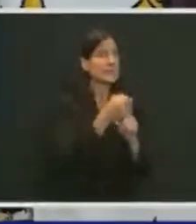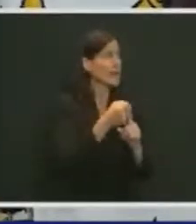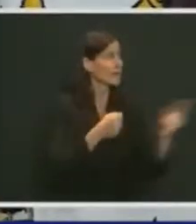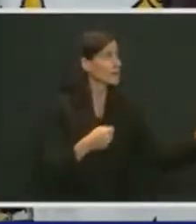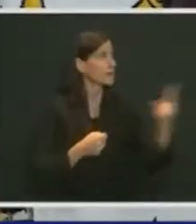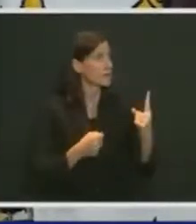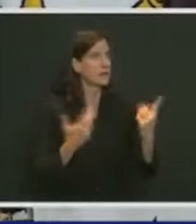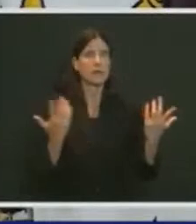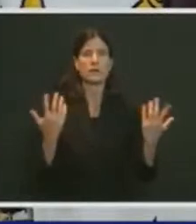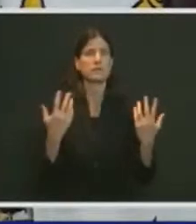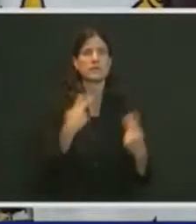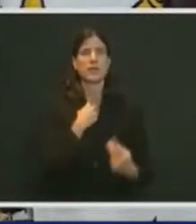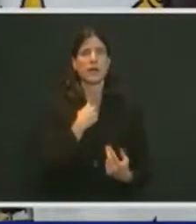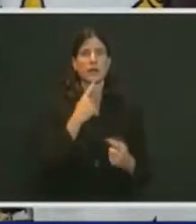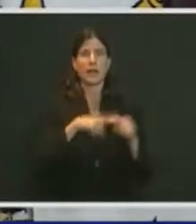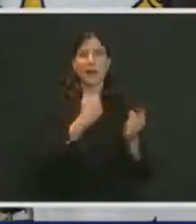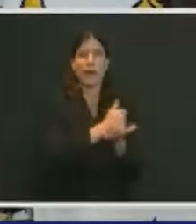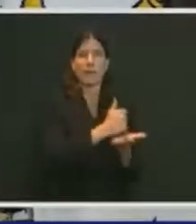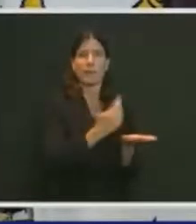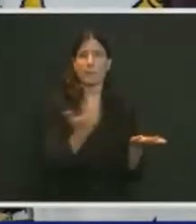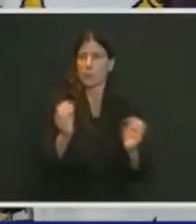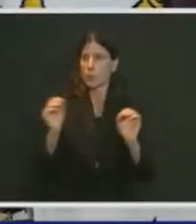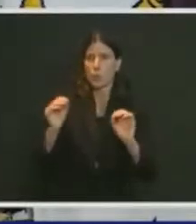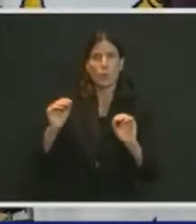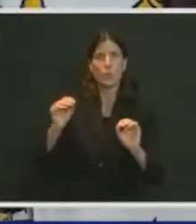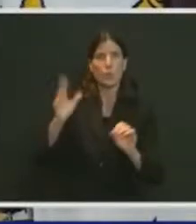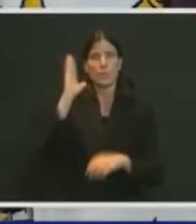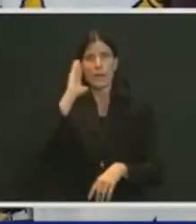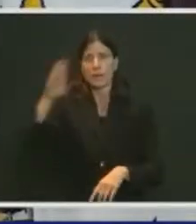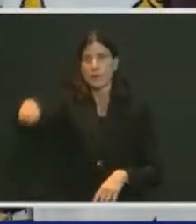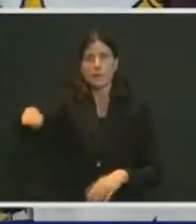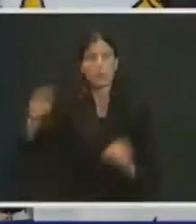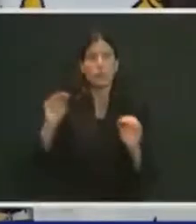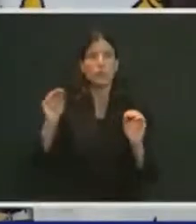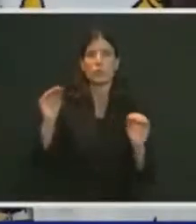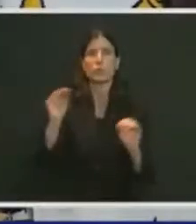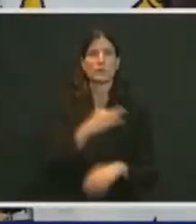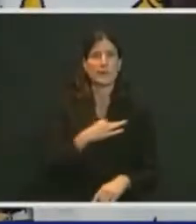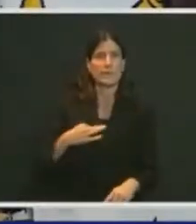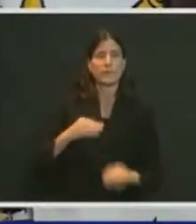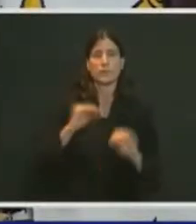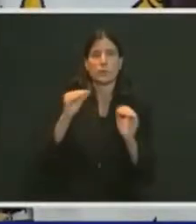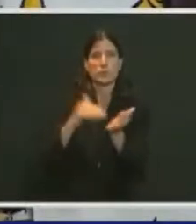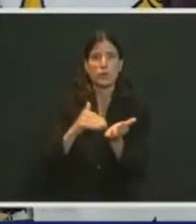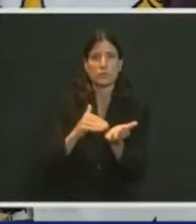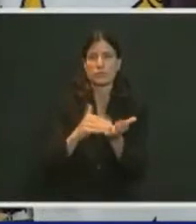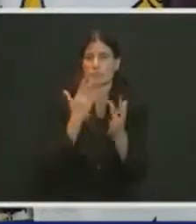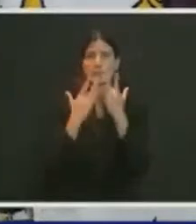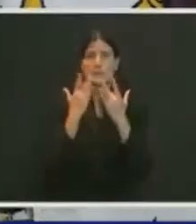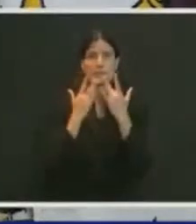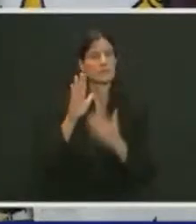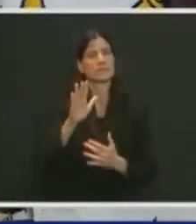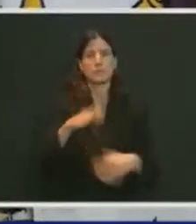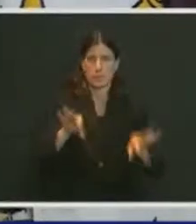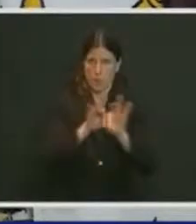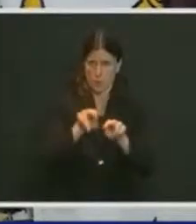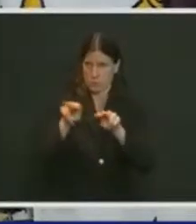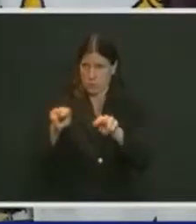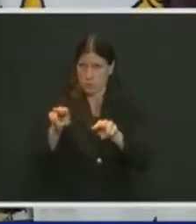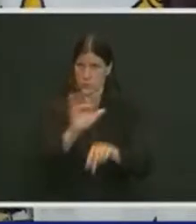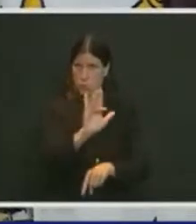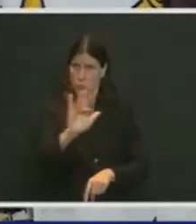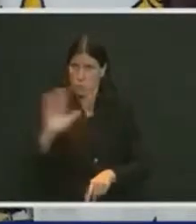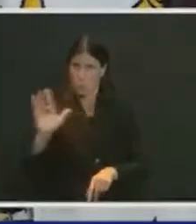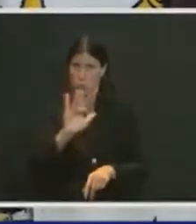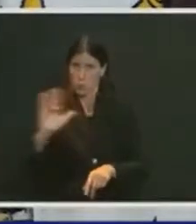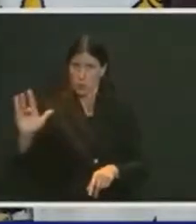team to take care of you at all times. That is paramount in what we're trying to do here. Currently, about